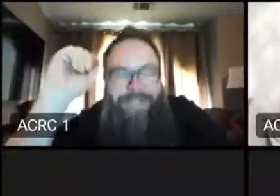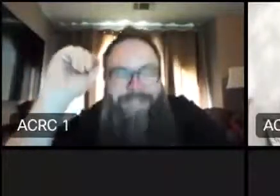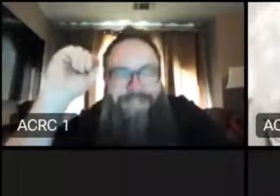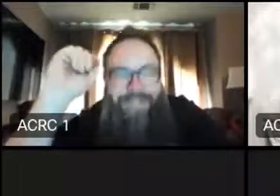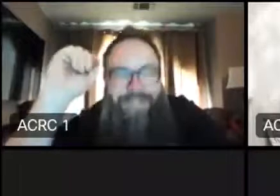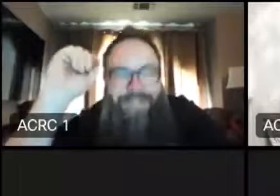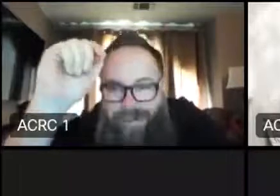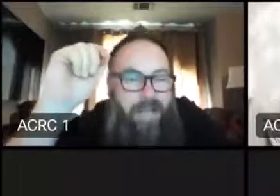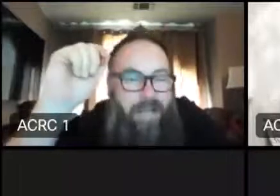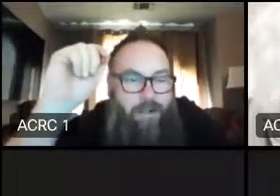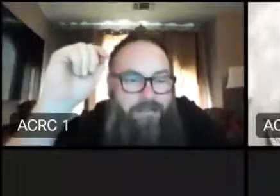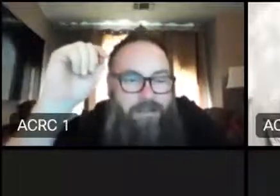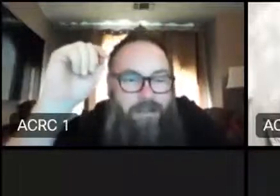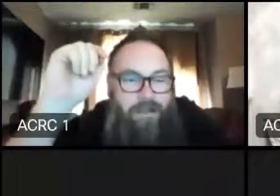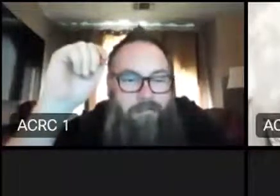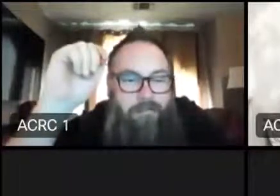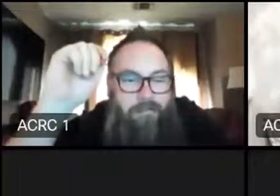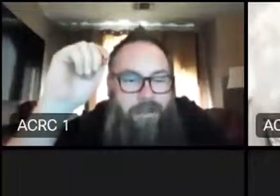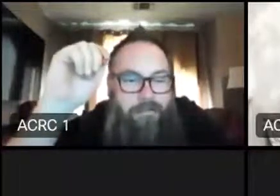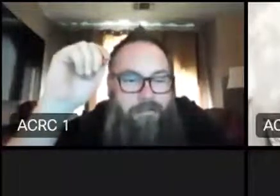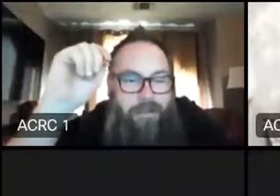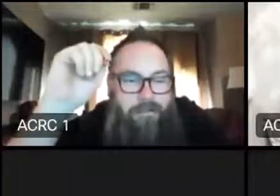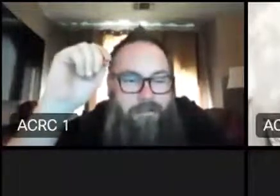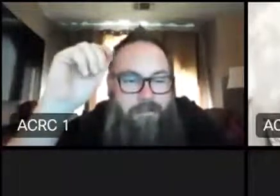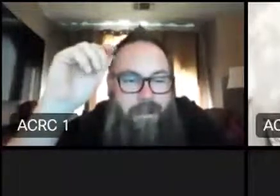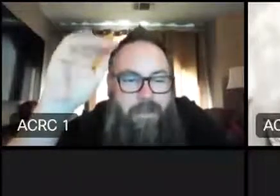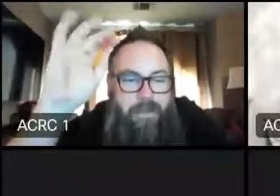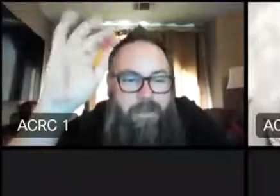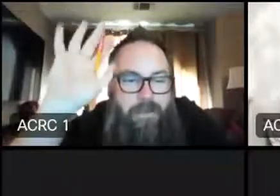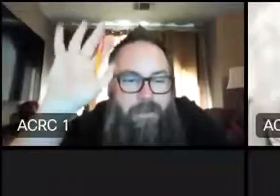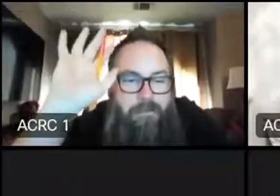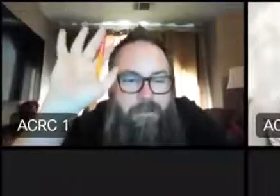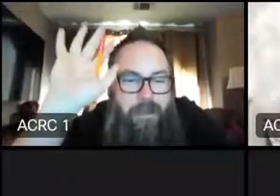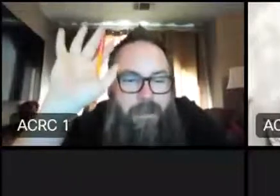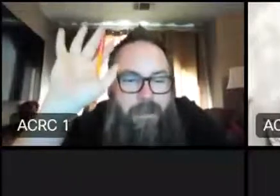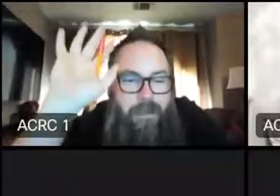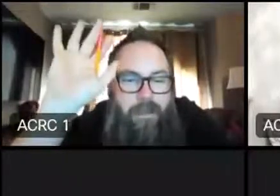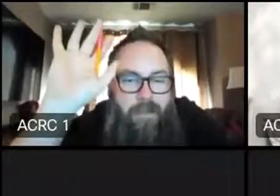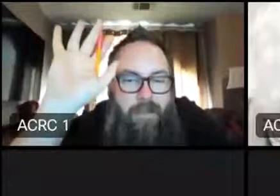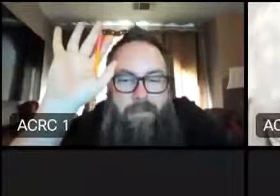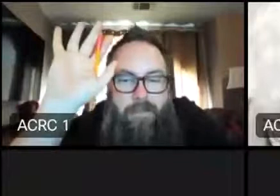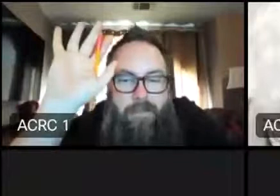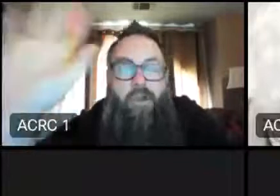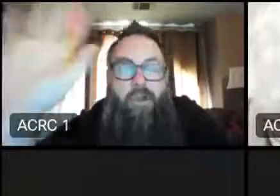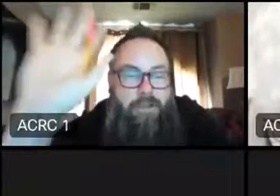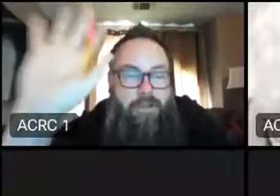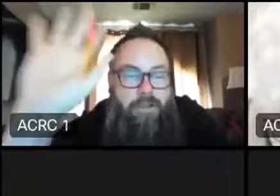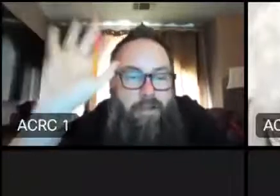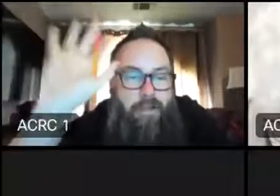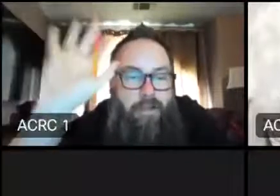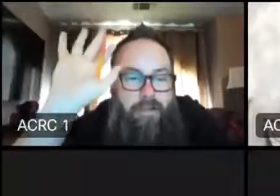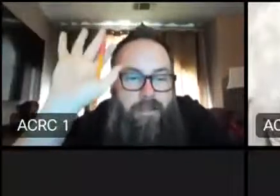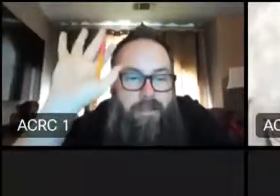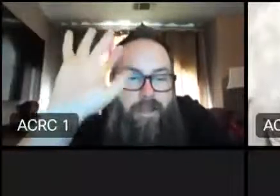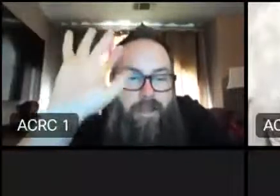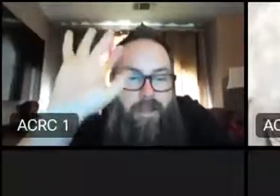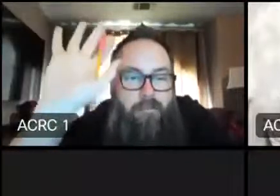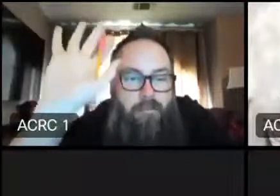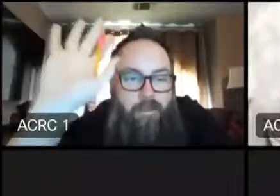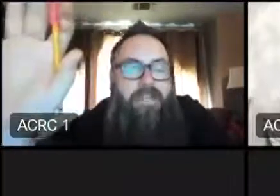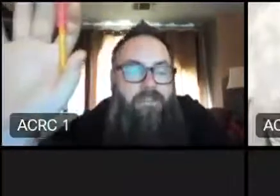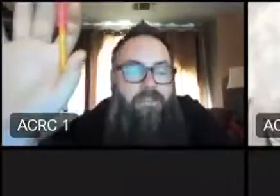this is breaking news here. We're just getting responses then back from the company, and maybe so they already provided you with that